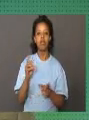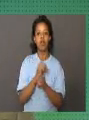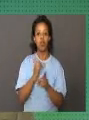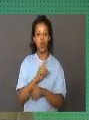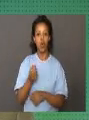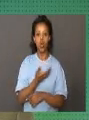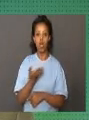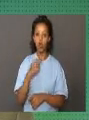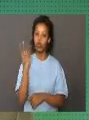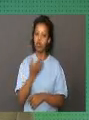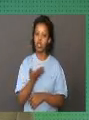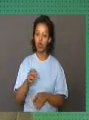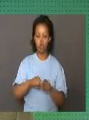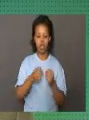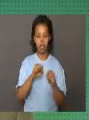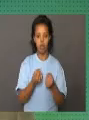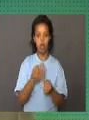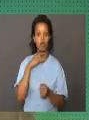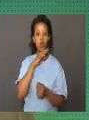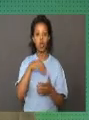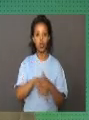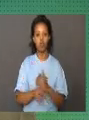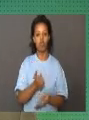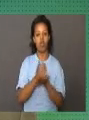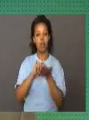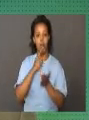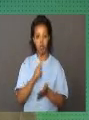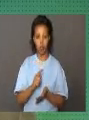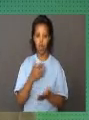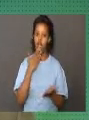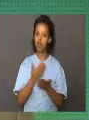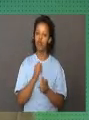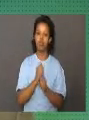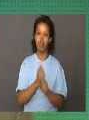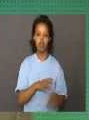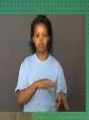material in the sewage. Well done, students.